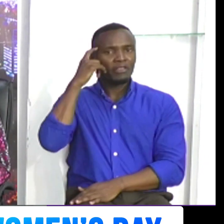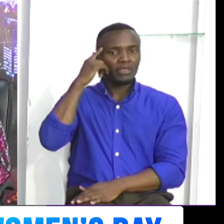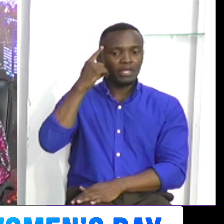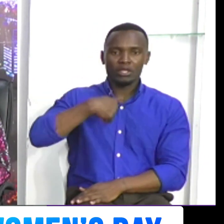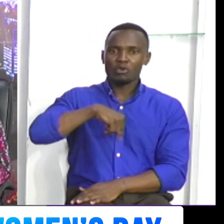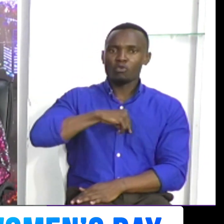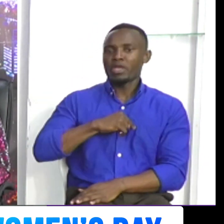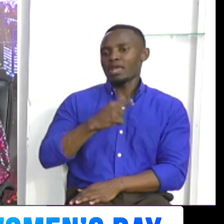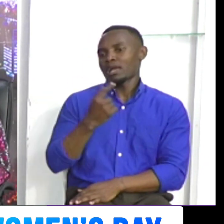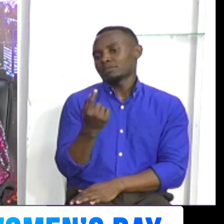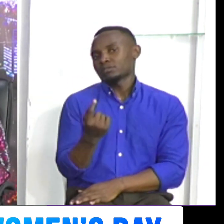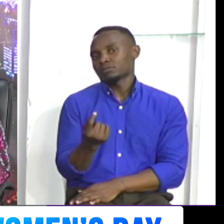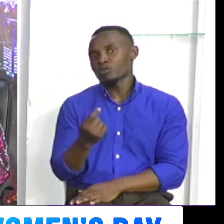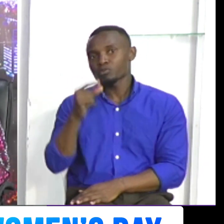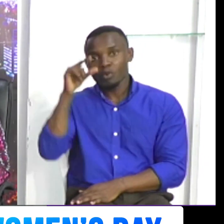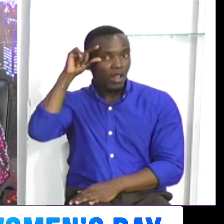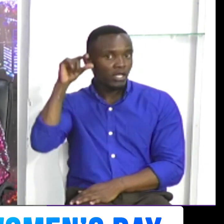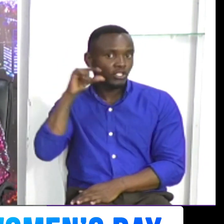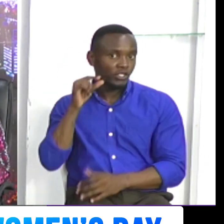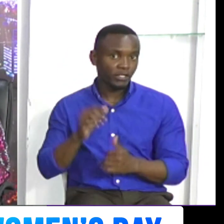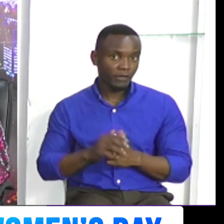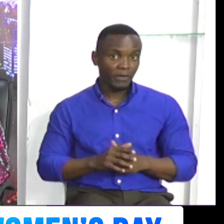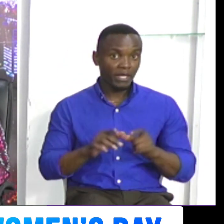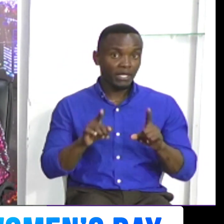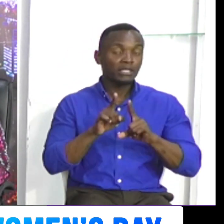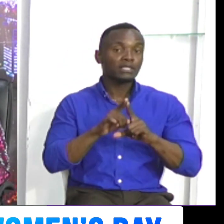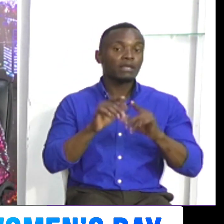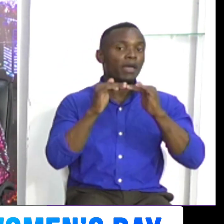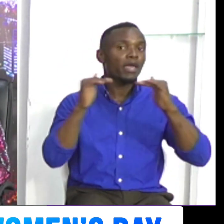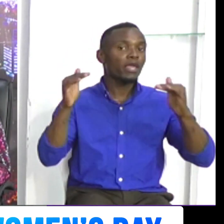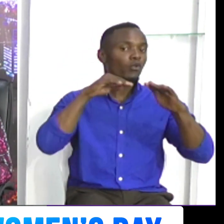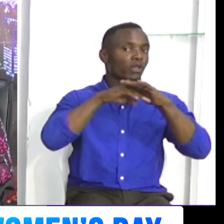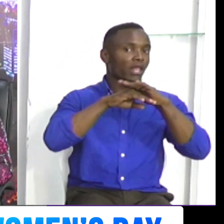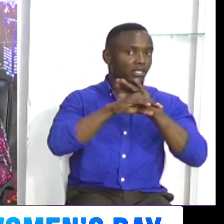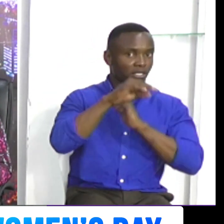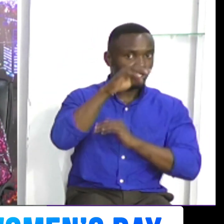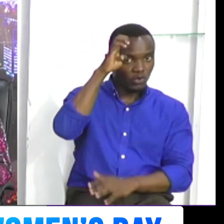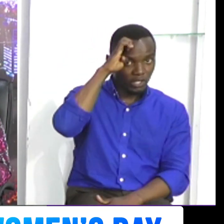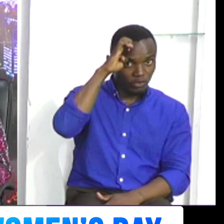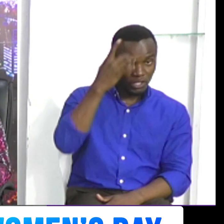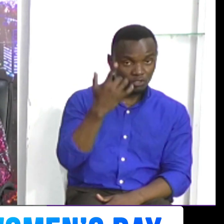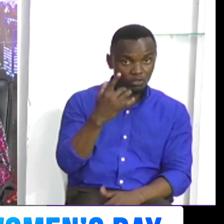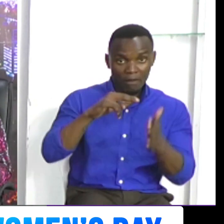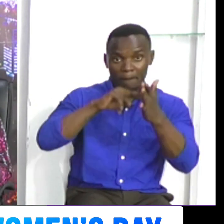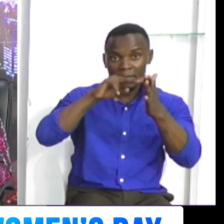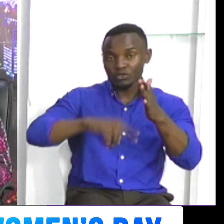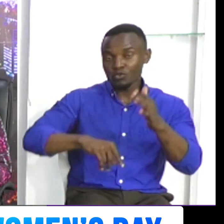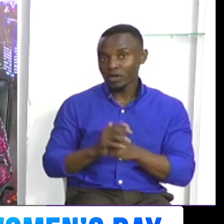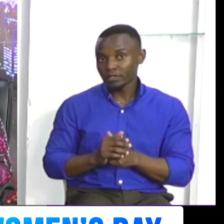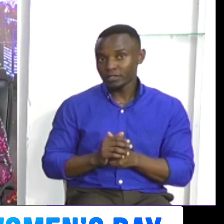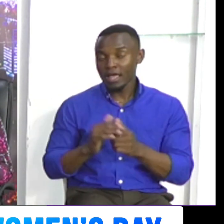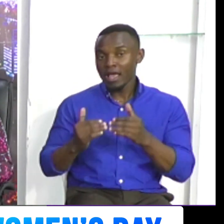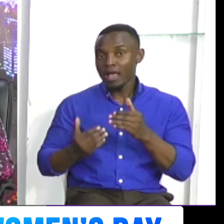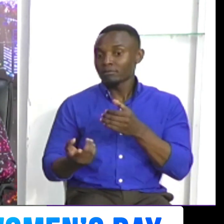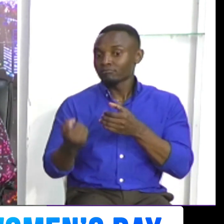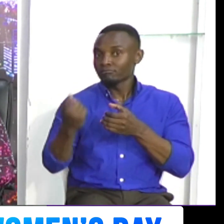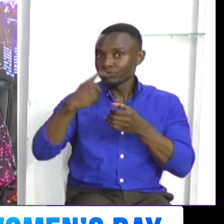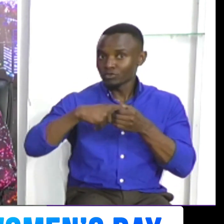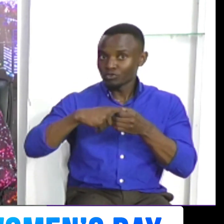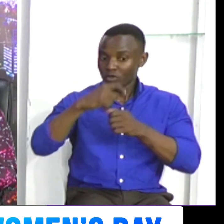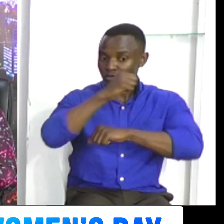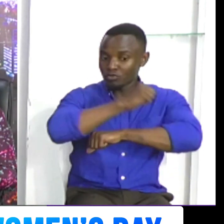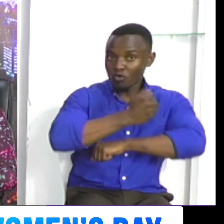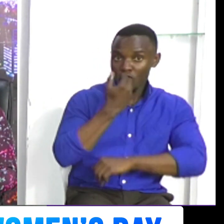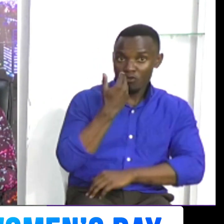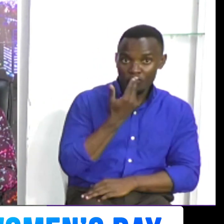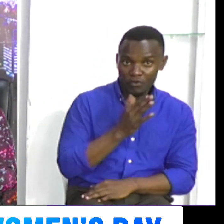Yeah. Equal access to education, that basically takes us to, once I get to school, or rather my parents are